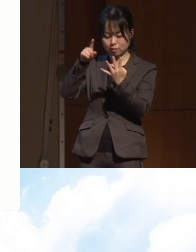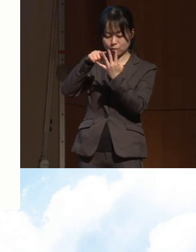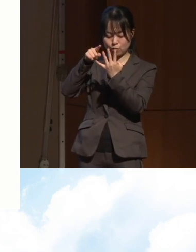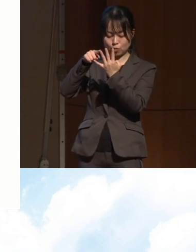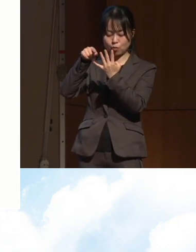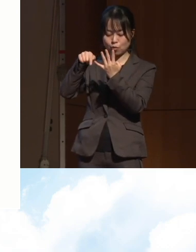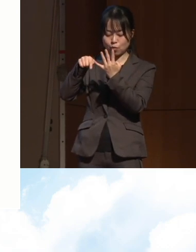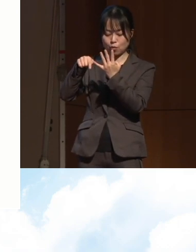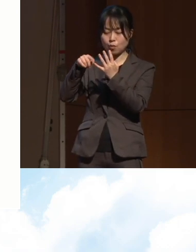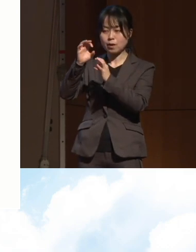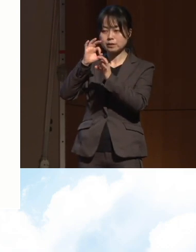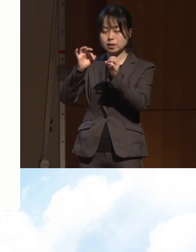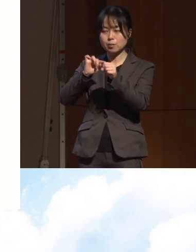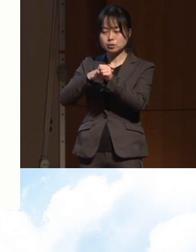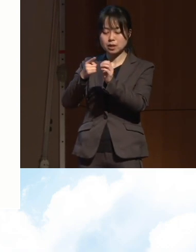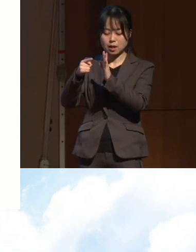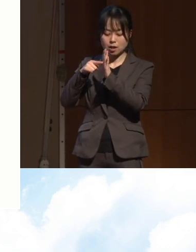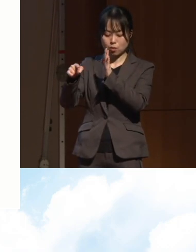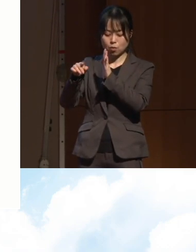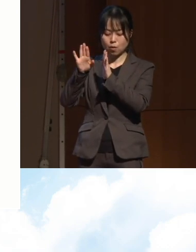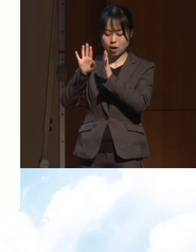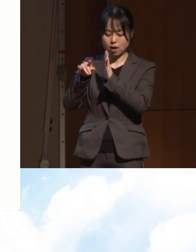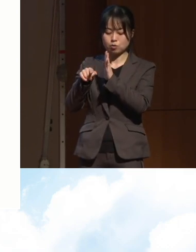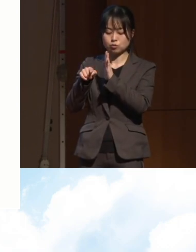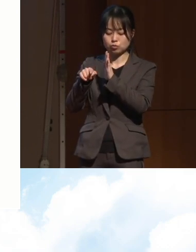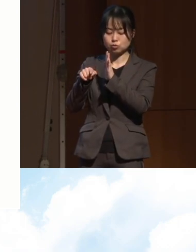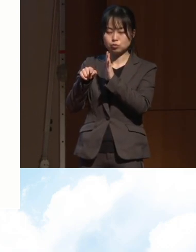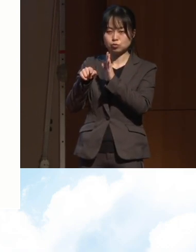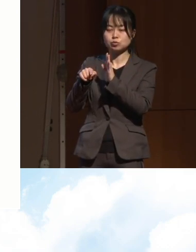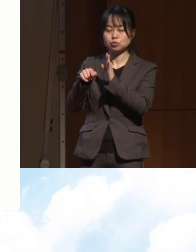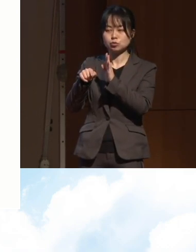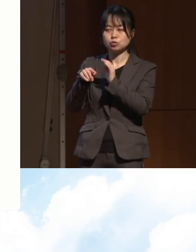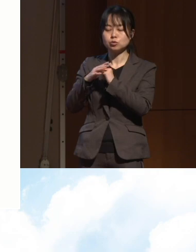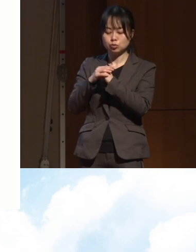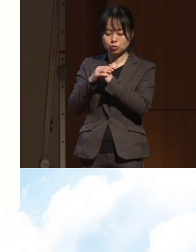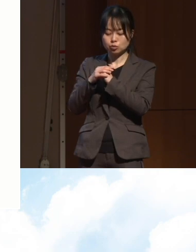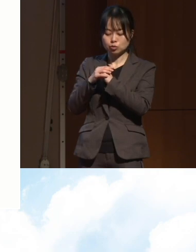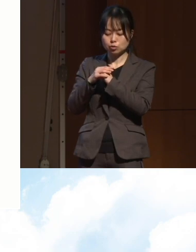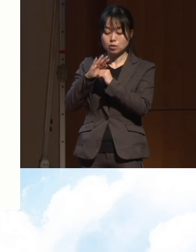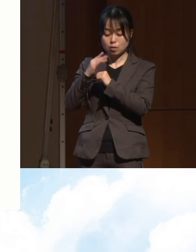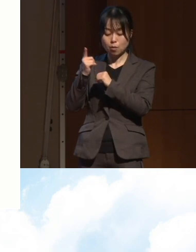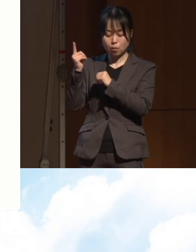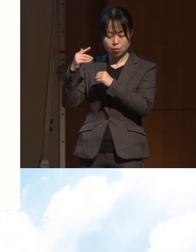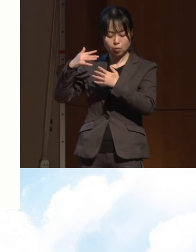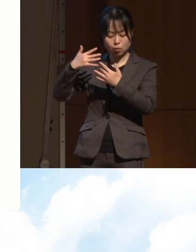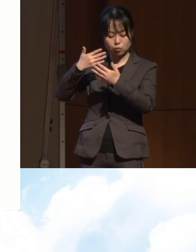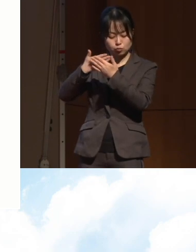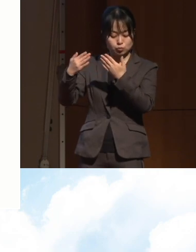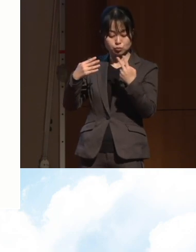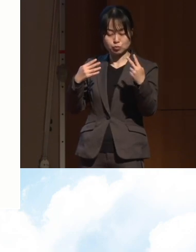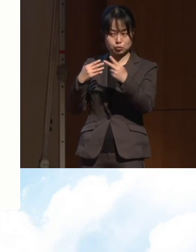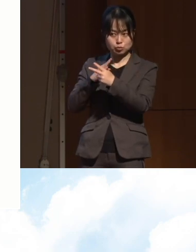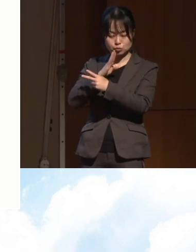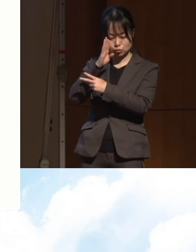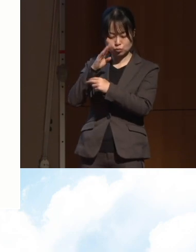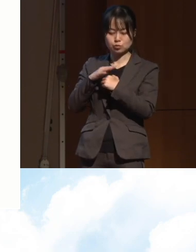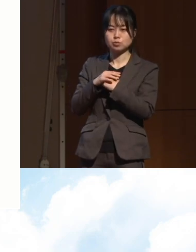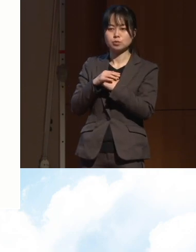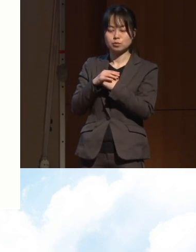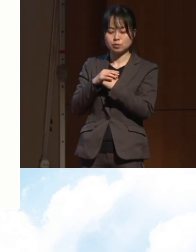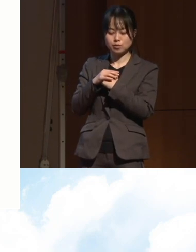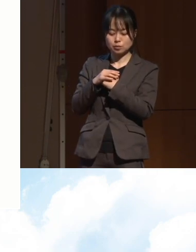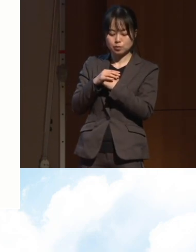Antibody responses aren't quite as good. You're getting the picture here that the different vaccines are doing different things to the host immune